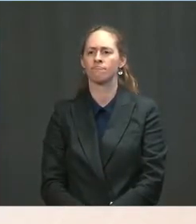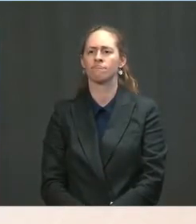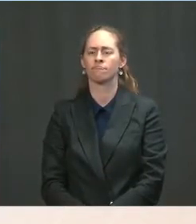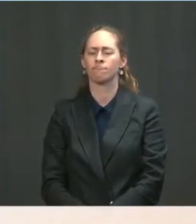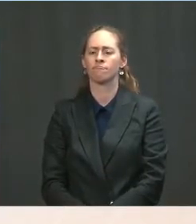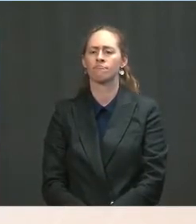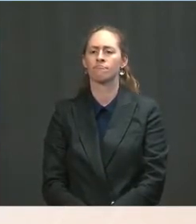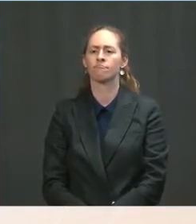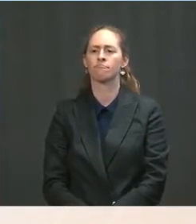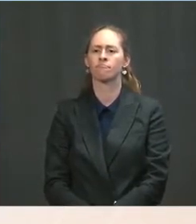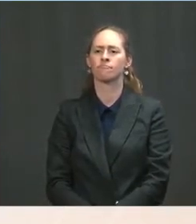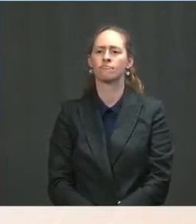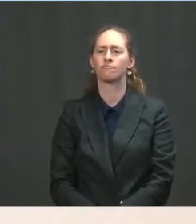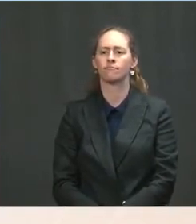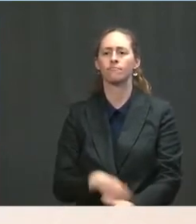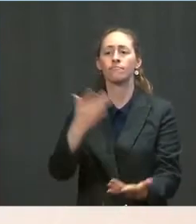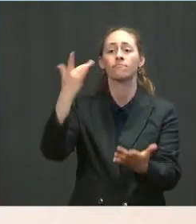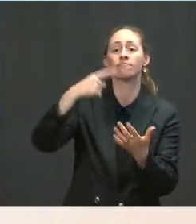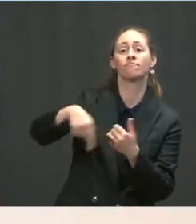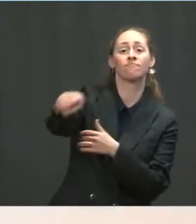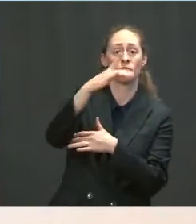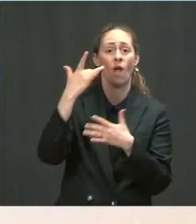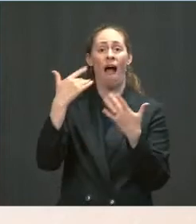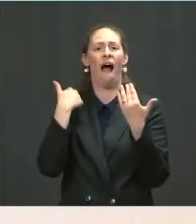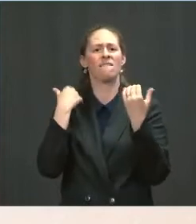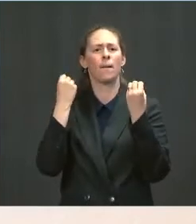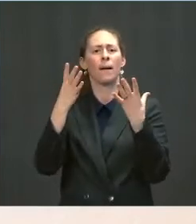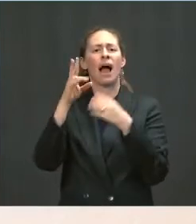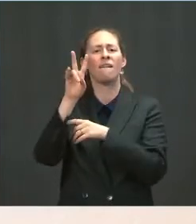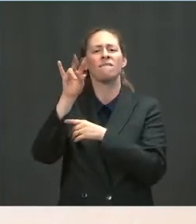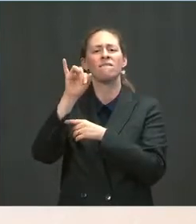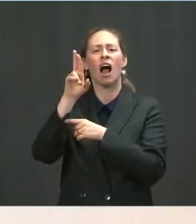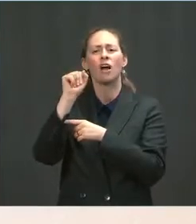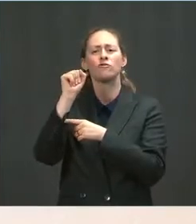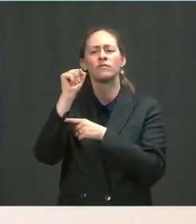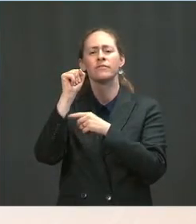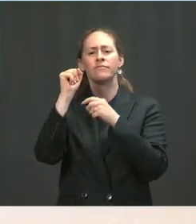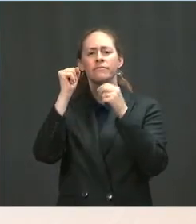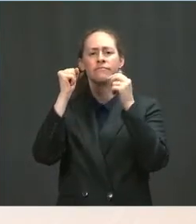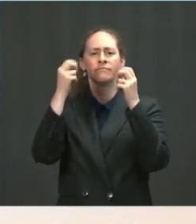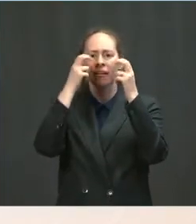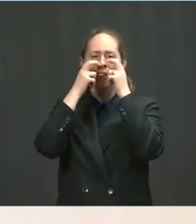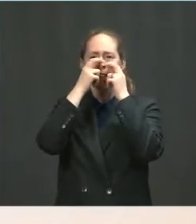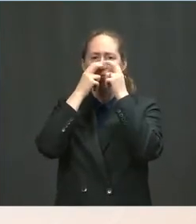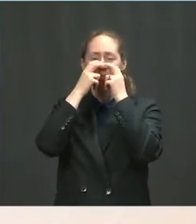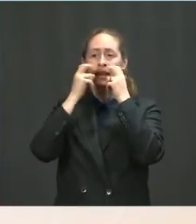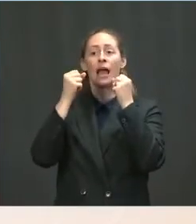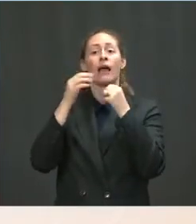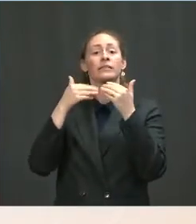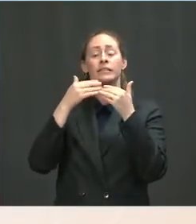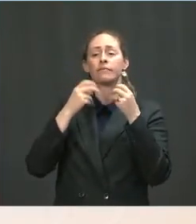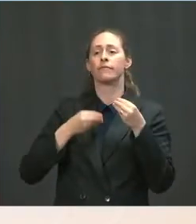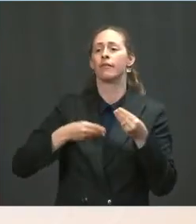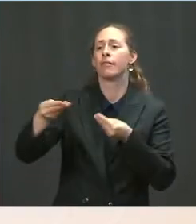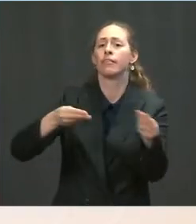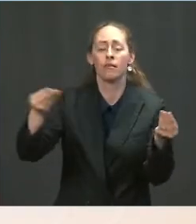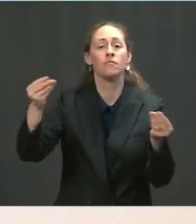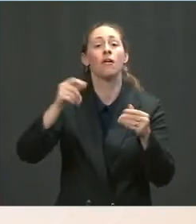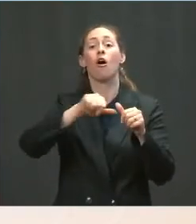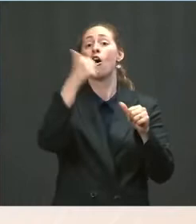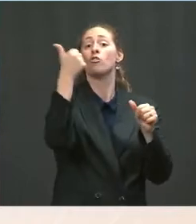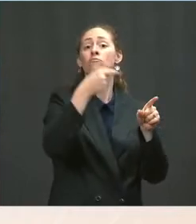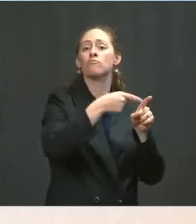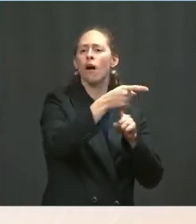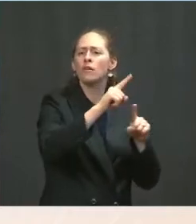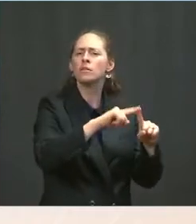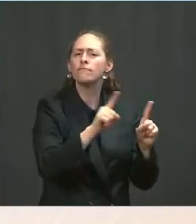viral loads, meaning more virus in their body than with previous variants. The last two did not have that, and so this